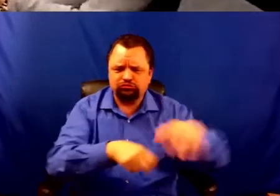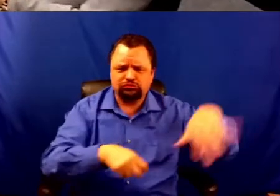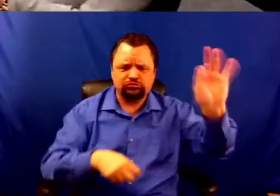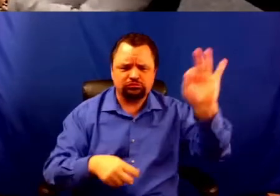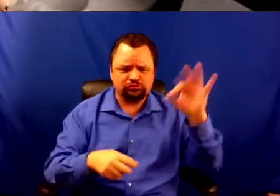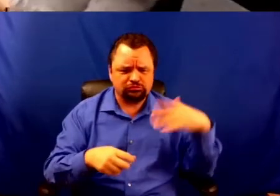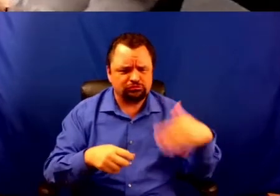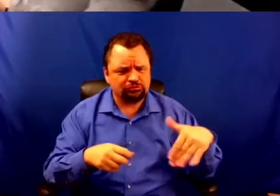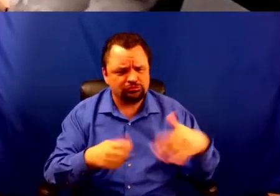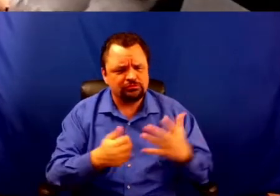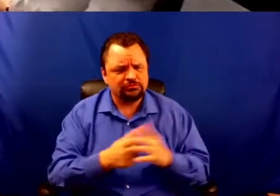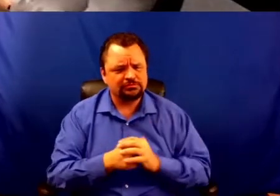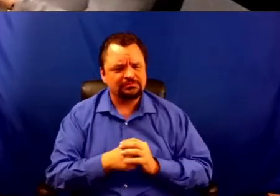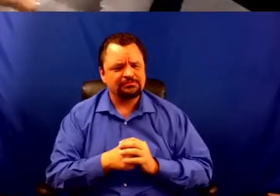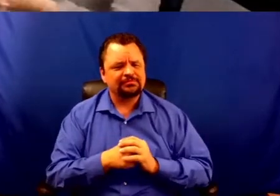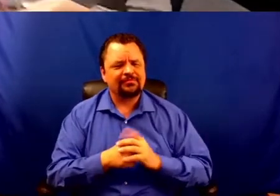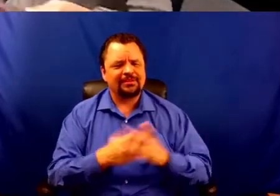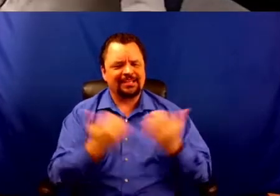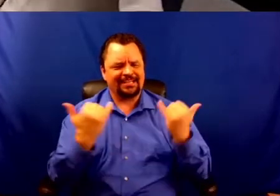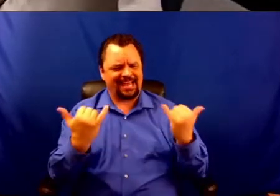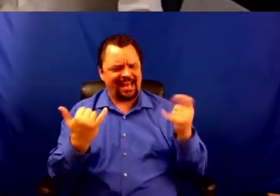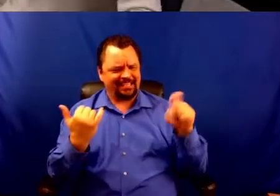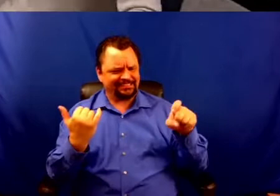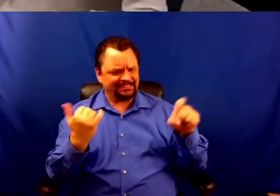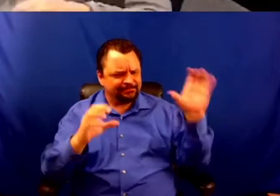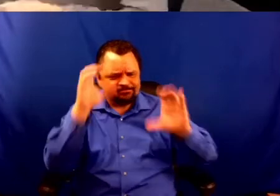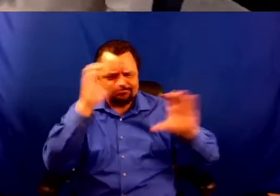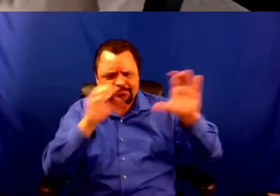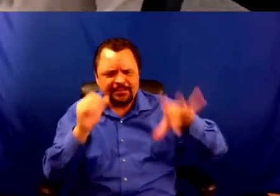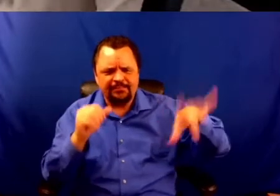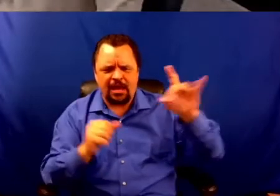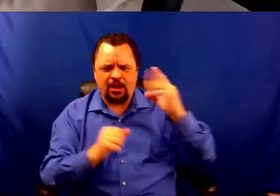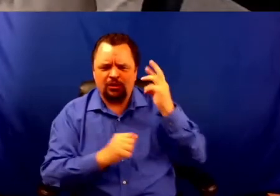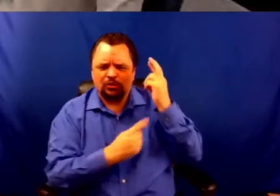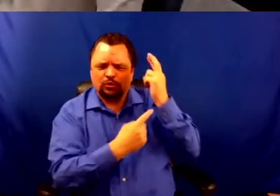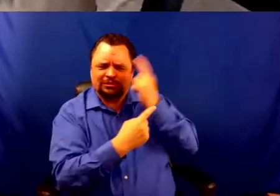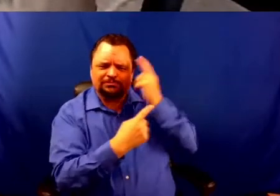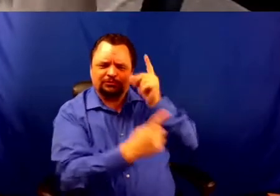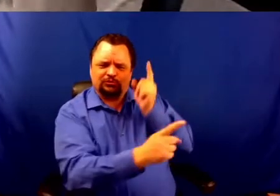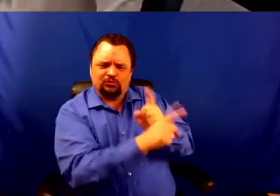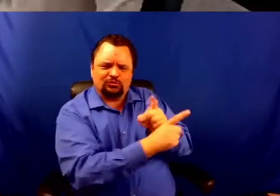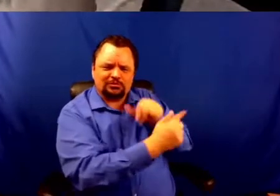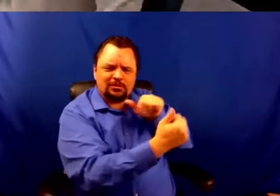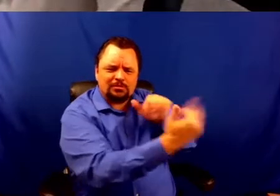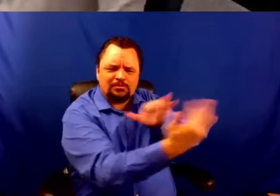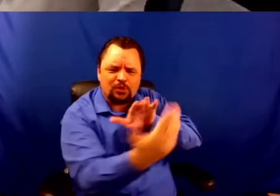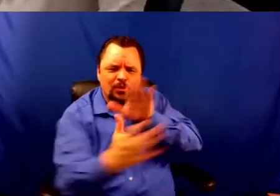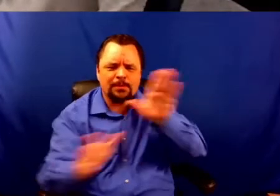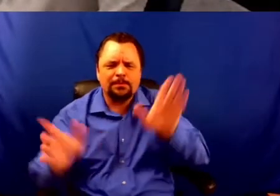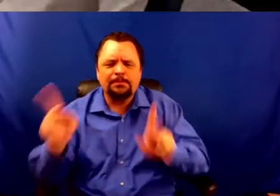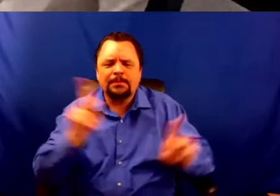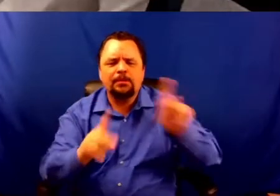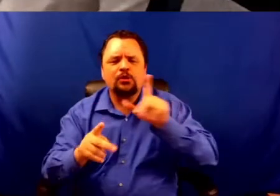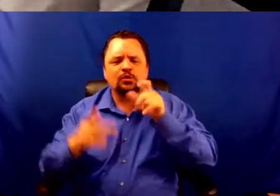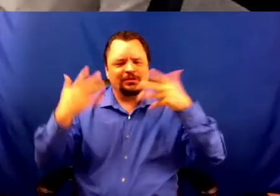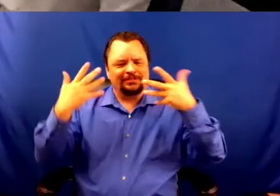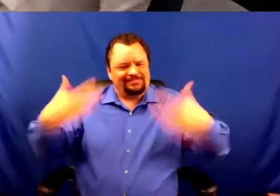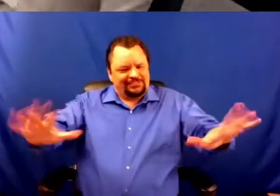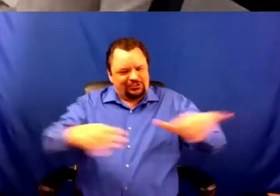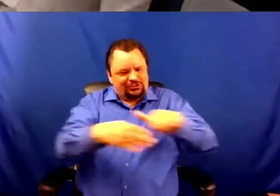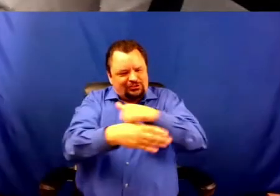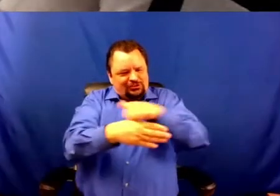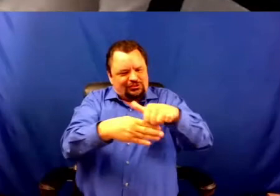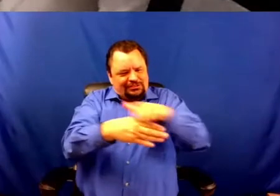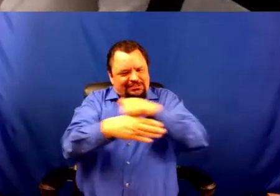let's find a reasonable approach that allows those who are trained medical providers to remain in a profession, and